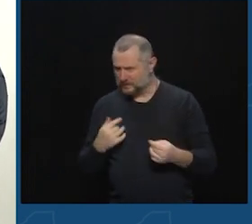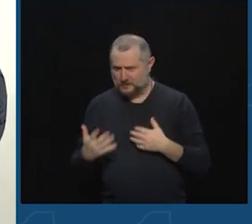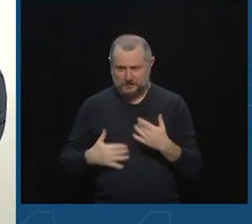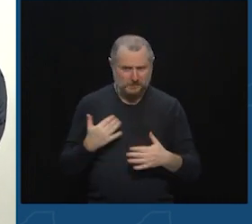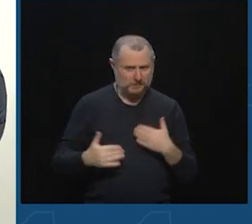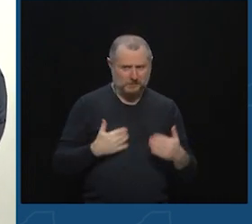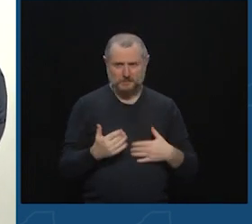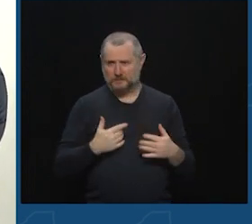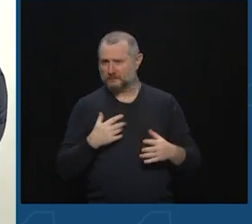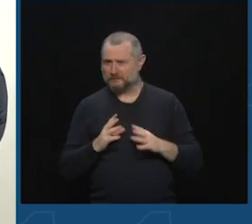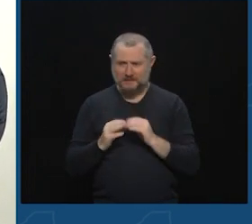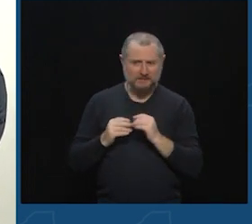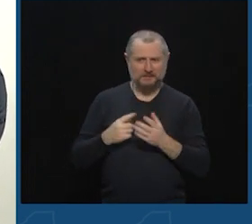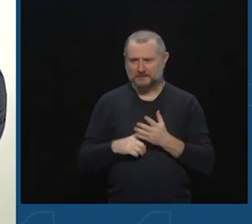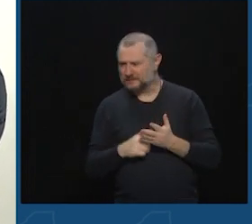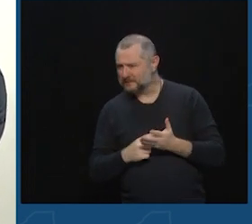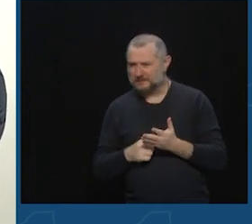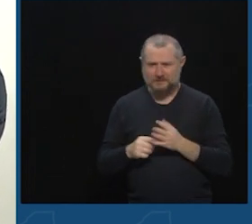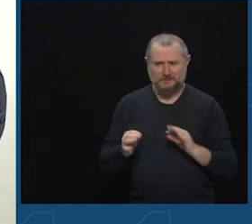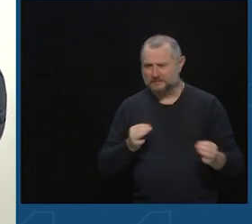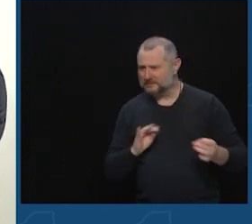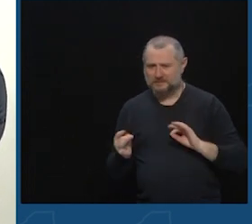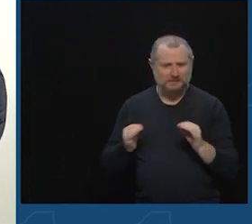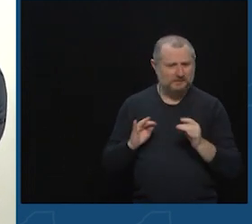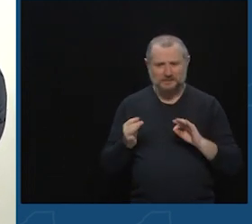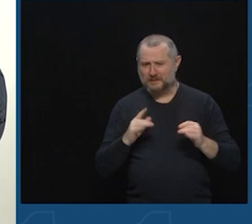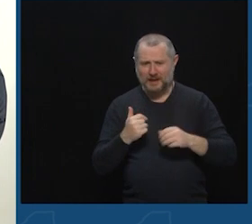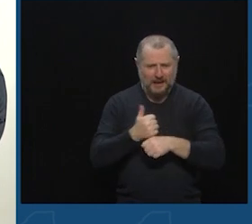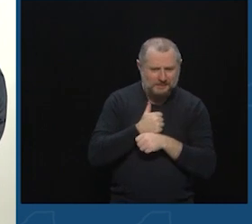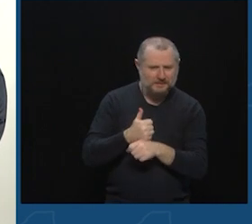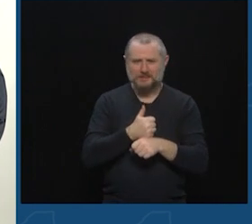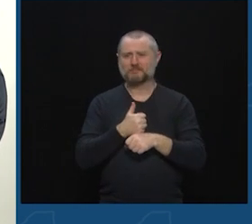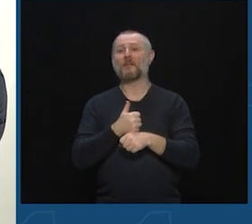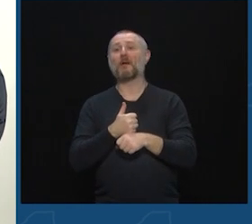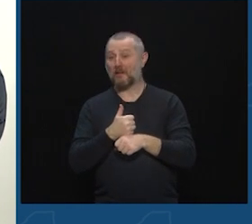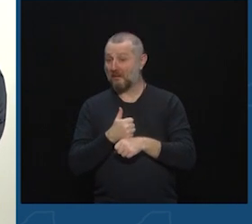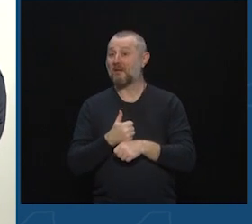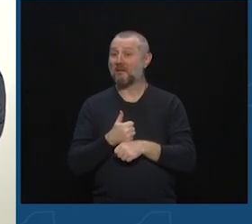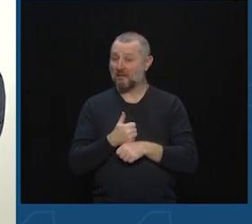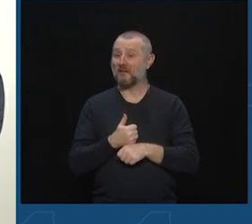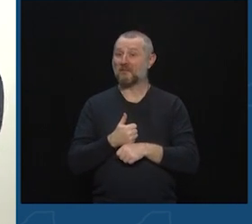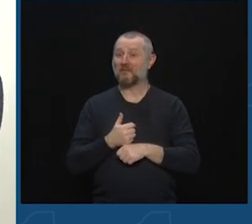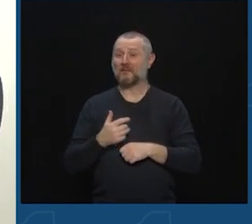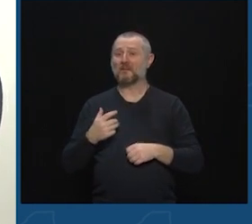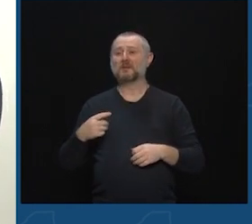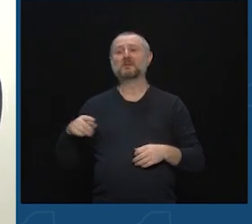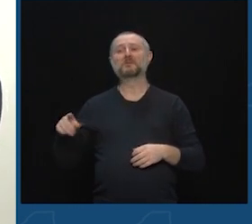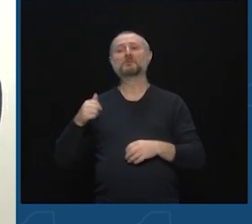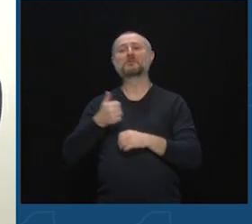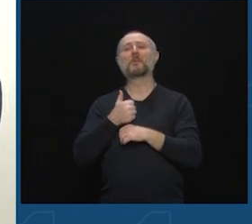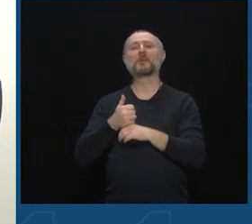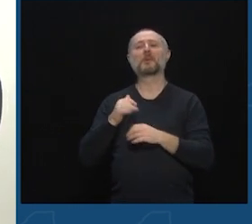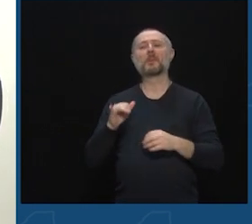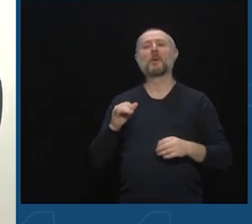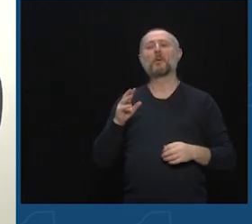huddled, figuring out where to stand up shelters, was on the phones with us standing up the Woodstock and Saugerty shelters. So it really has been a team effort, Senator,